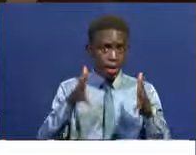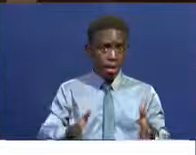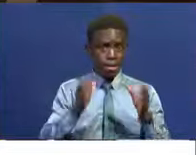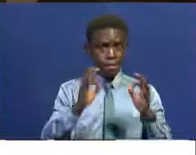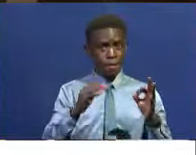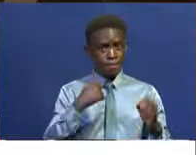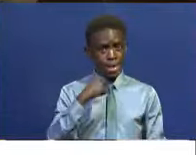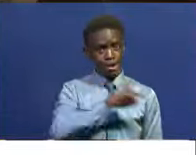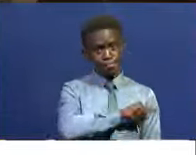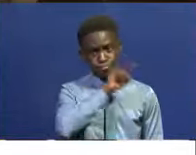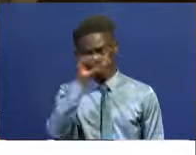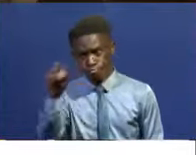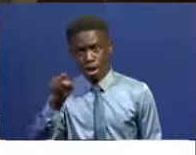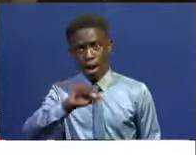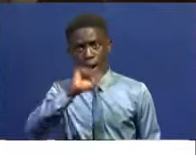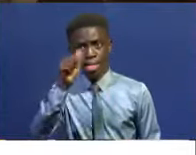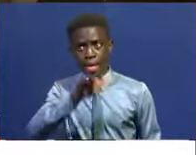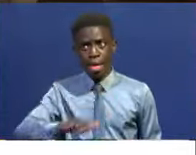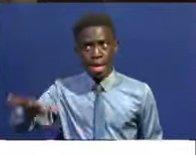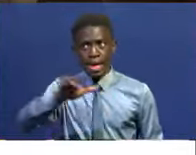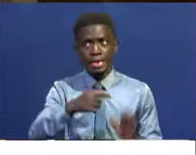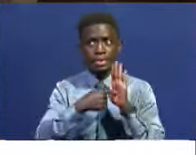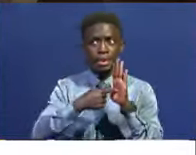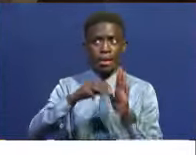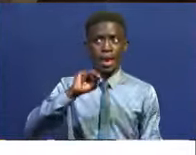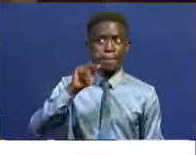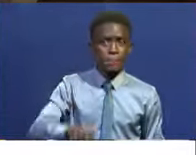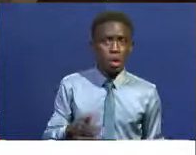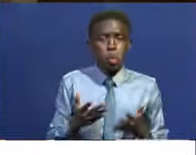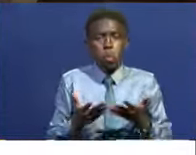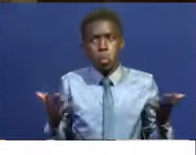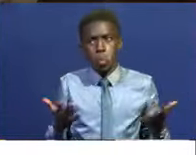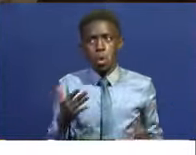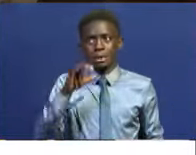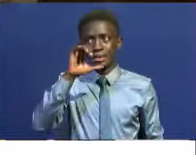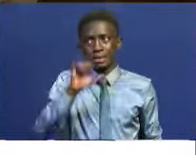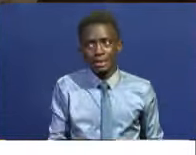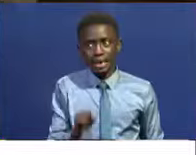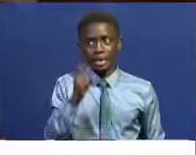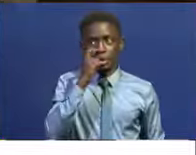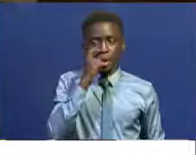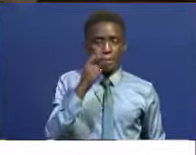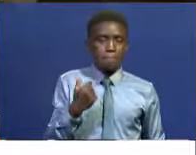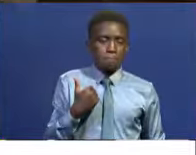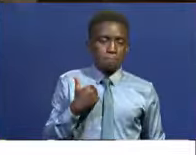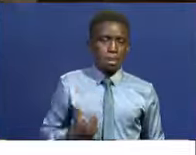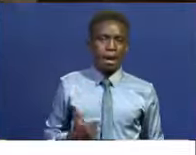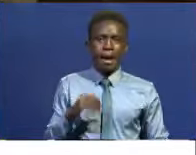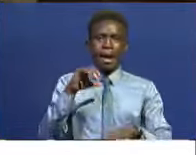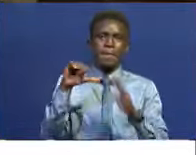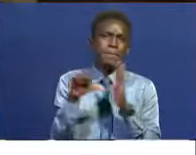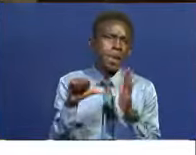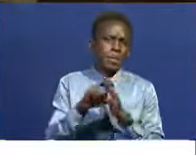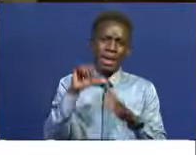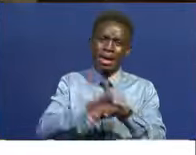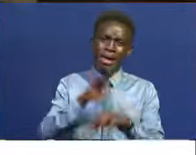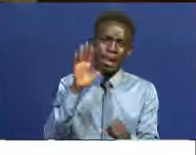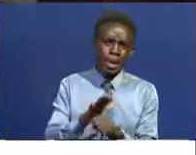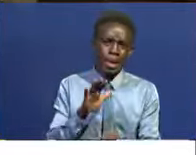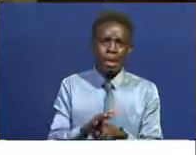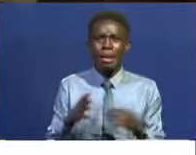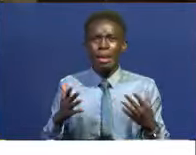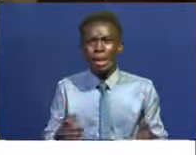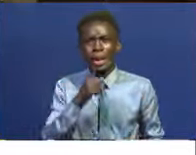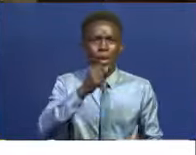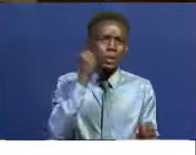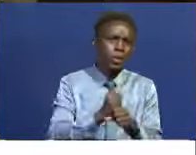some areas, not as an MP, just as South Sudanese, I get a lot of trouble. What are you doing? You are not part of